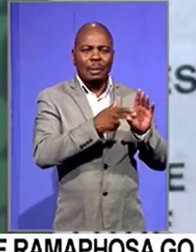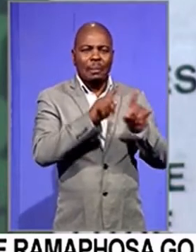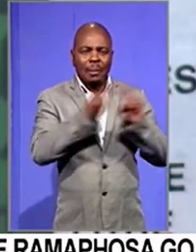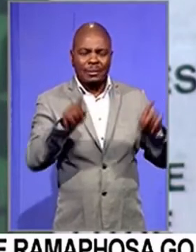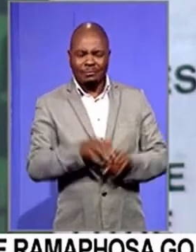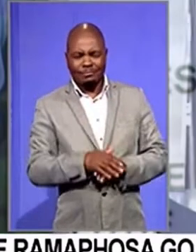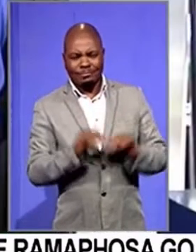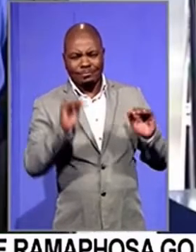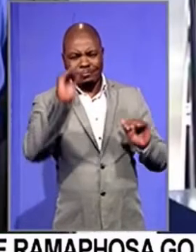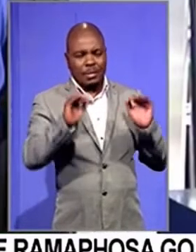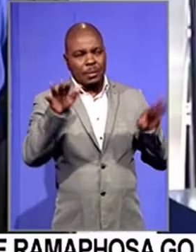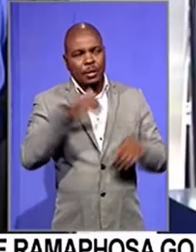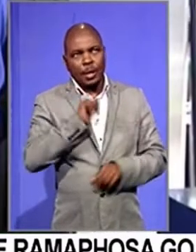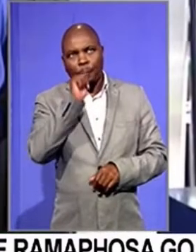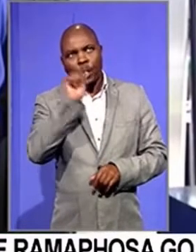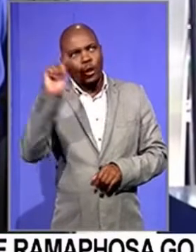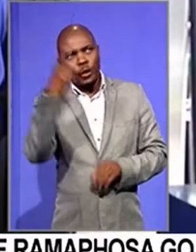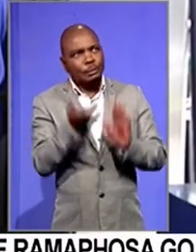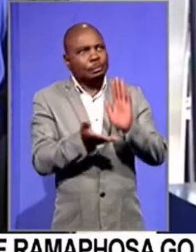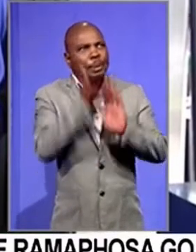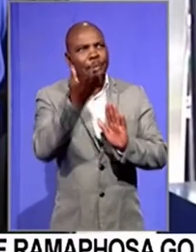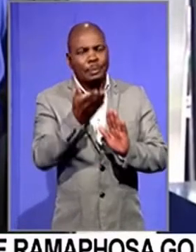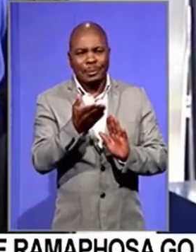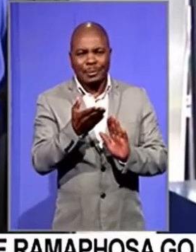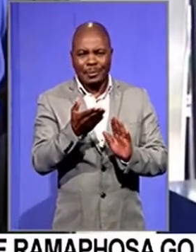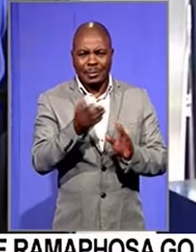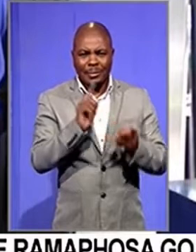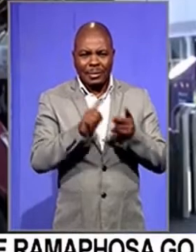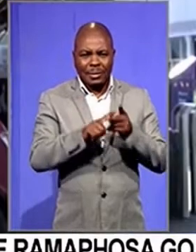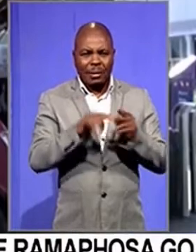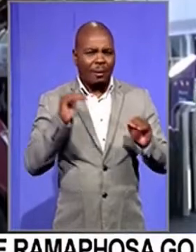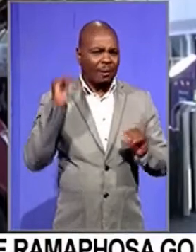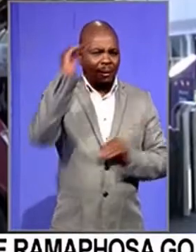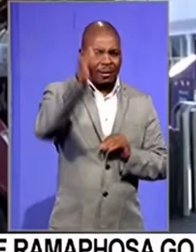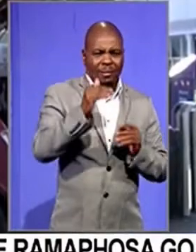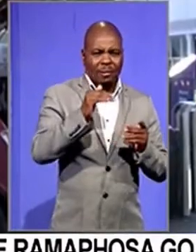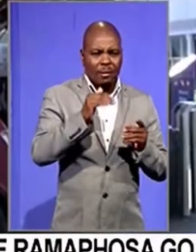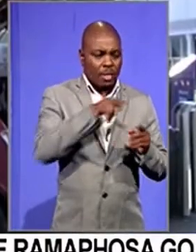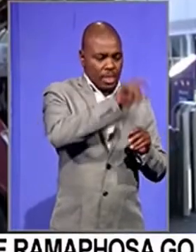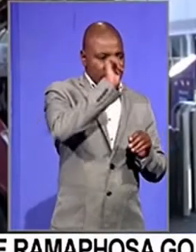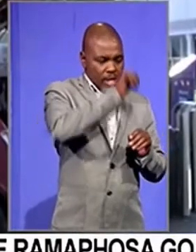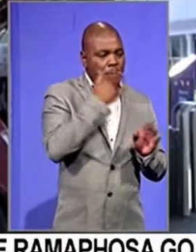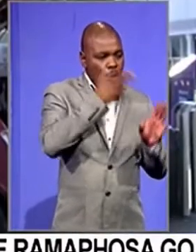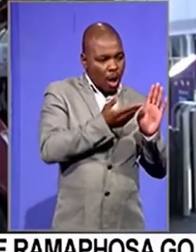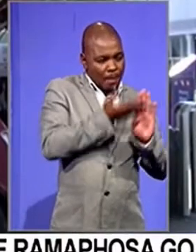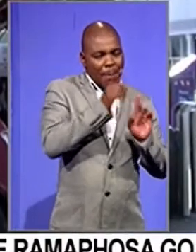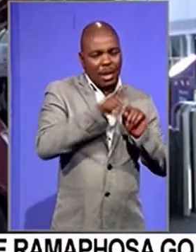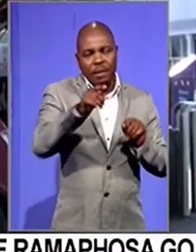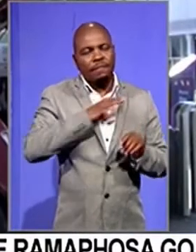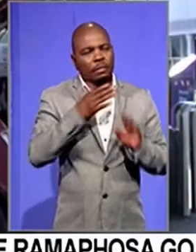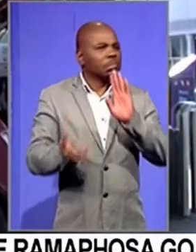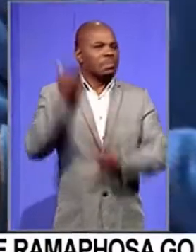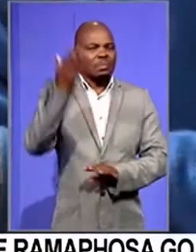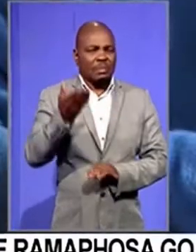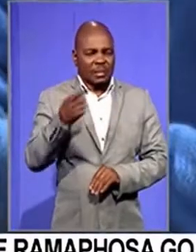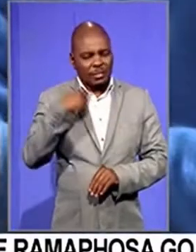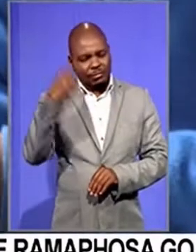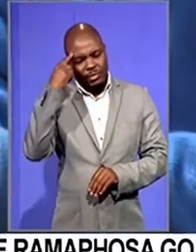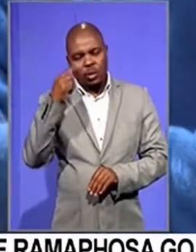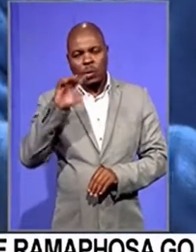not sucking? Are they not putting higher than the impact of the petrol price? We think they can make a